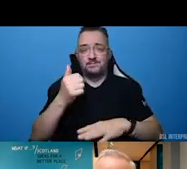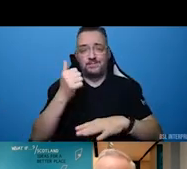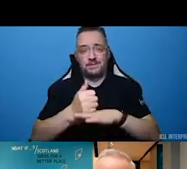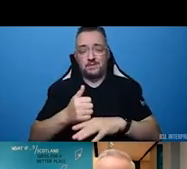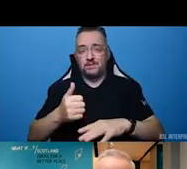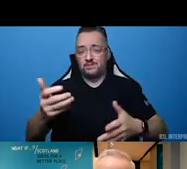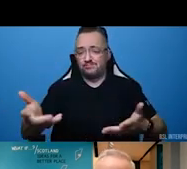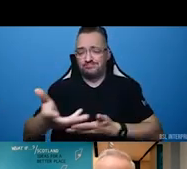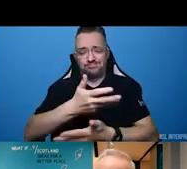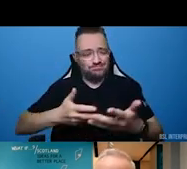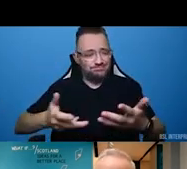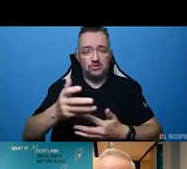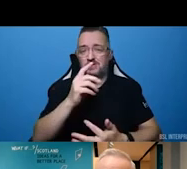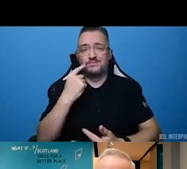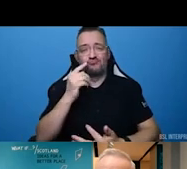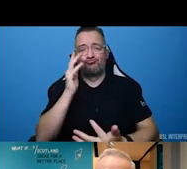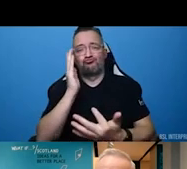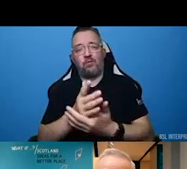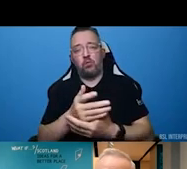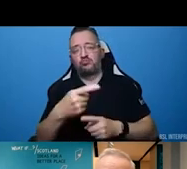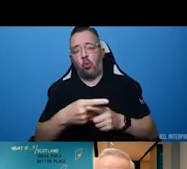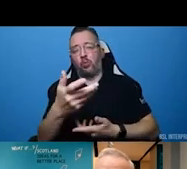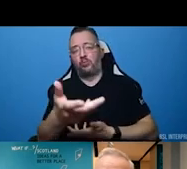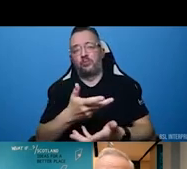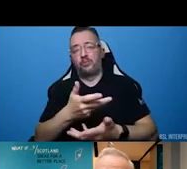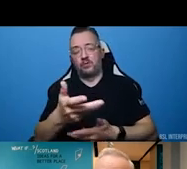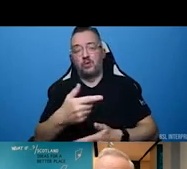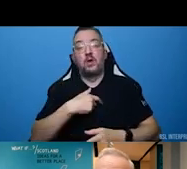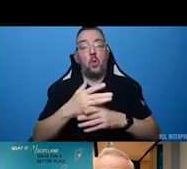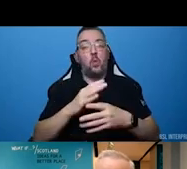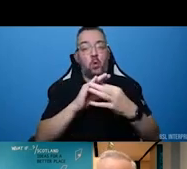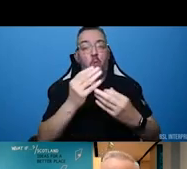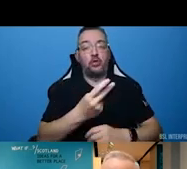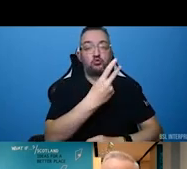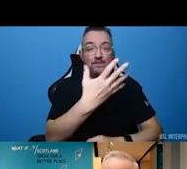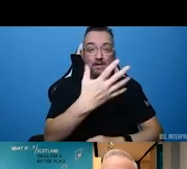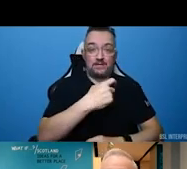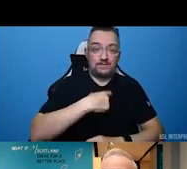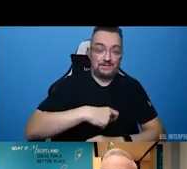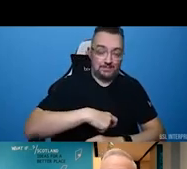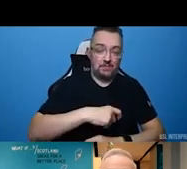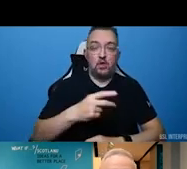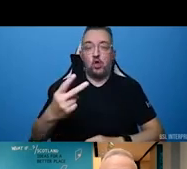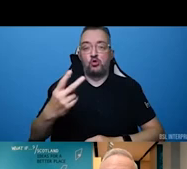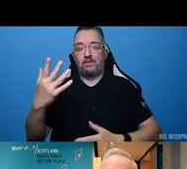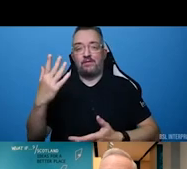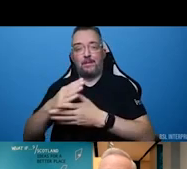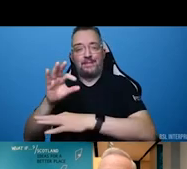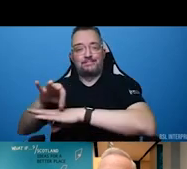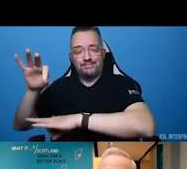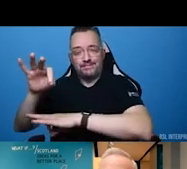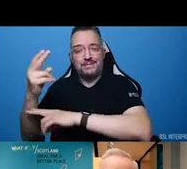fundamental, straightforward conversation. And we work with 25 citizens and 25 architects and designers